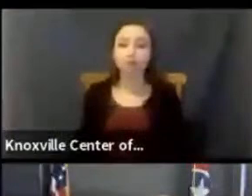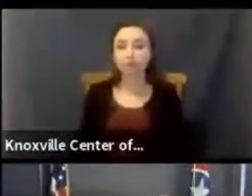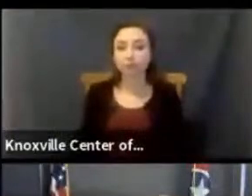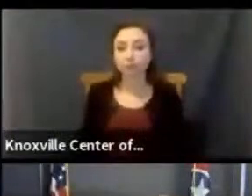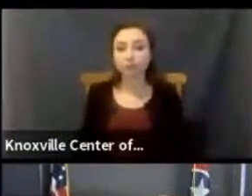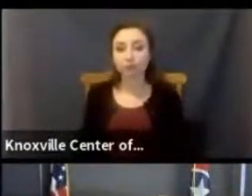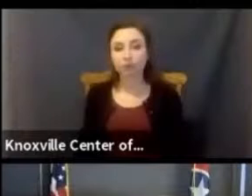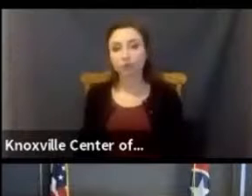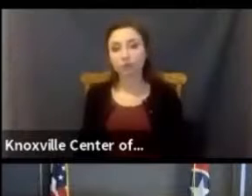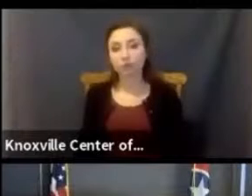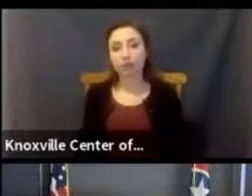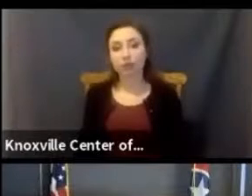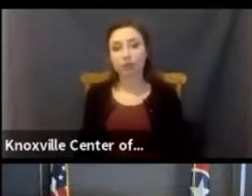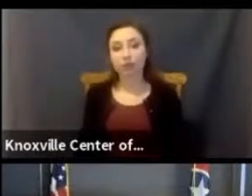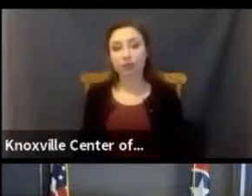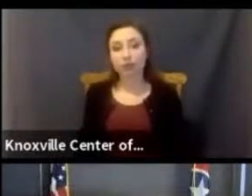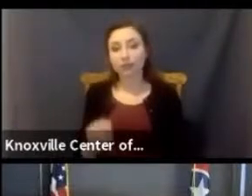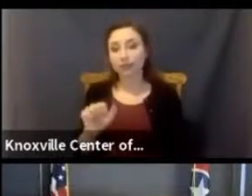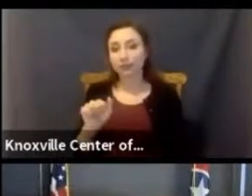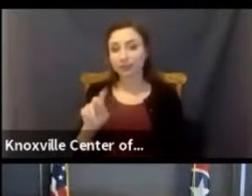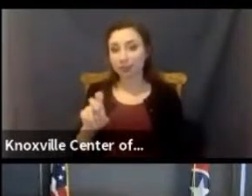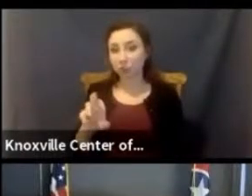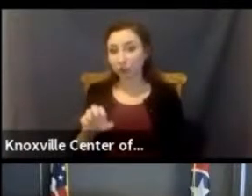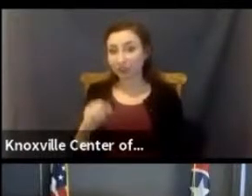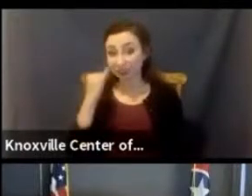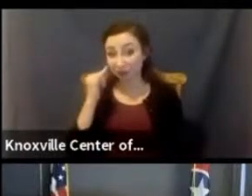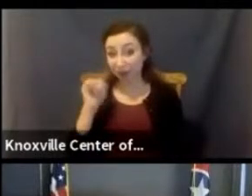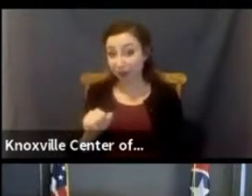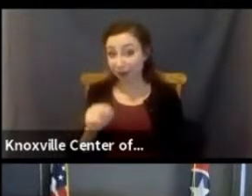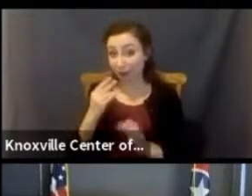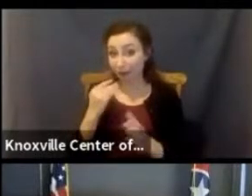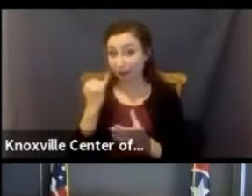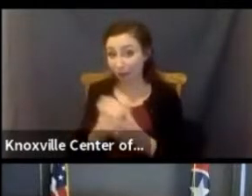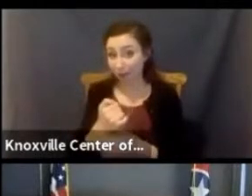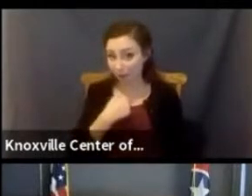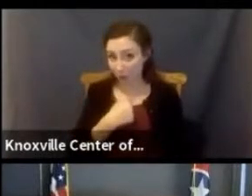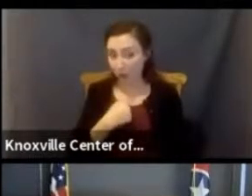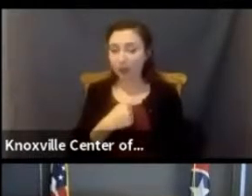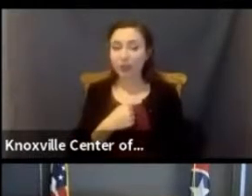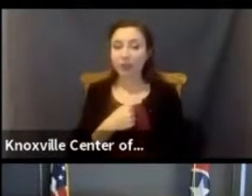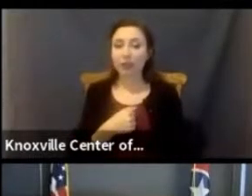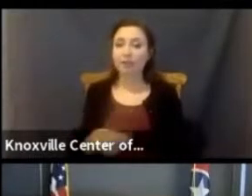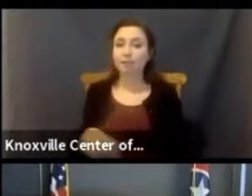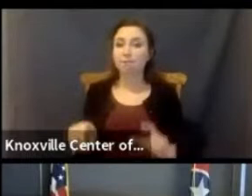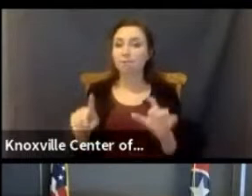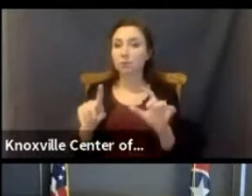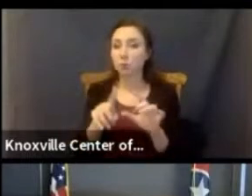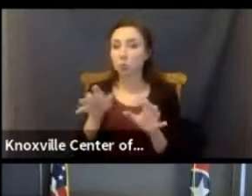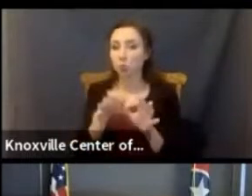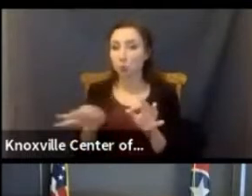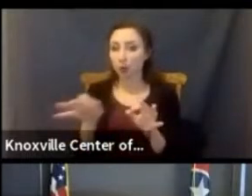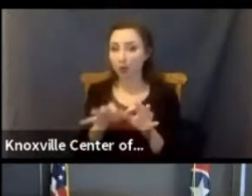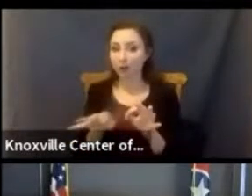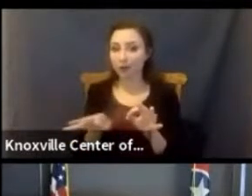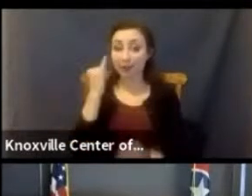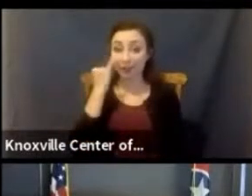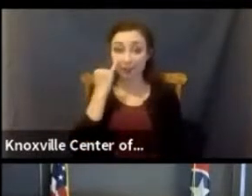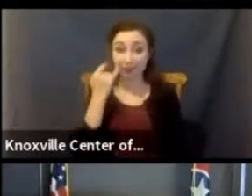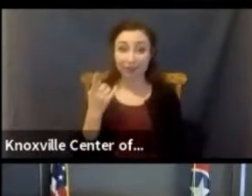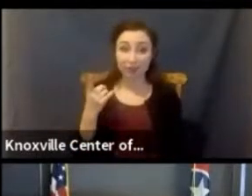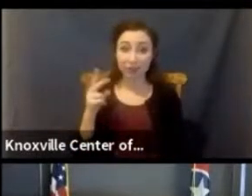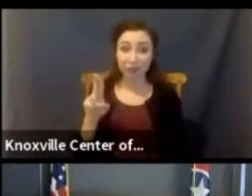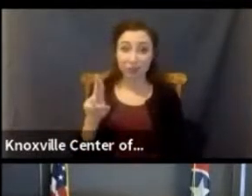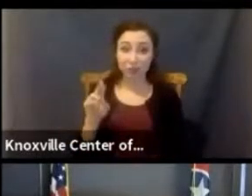I can leap in here, apologize. The wording, if Dr. O'Brien wishes the wording